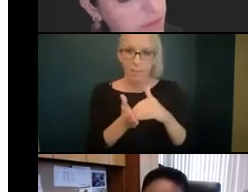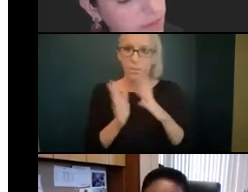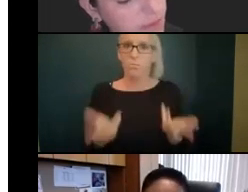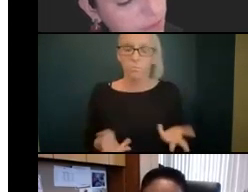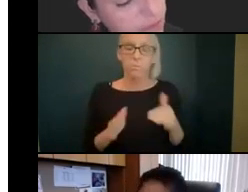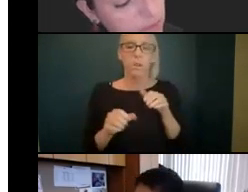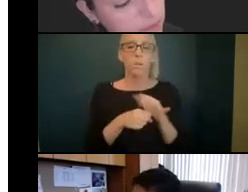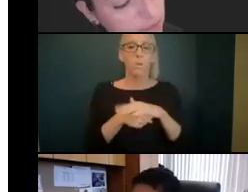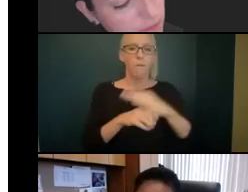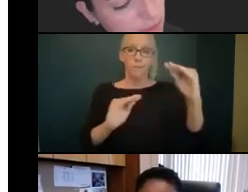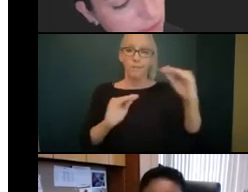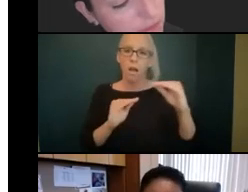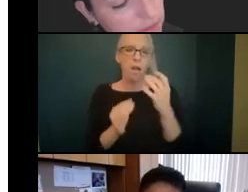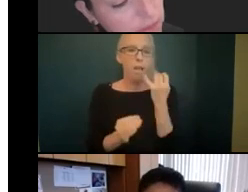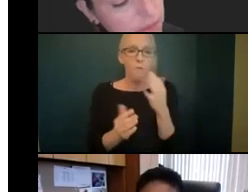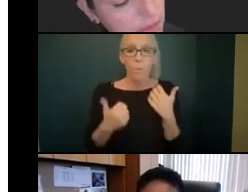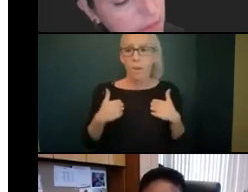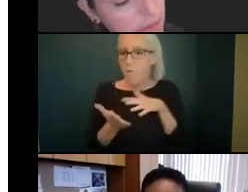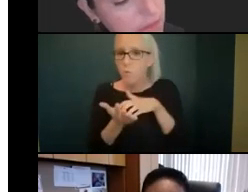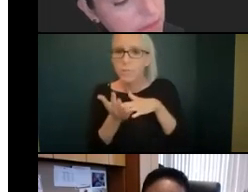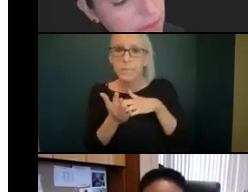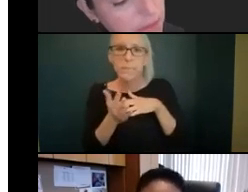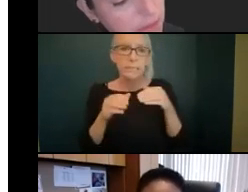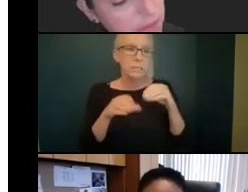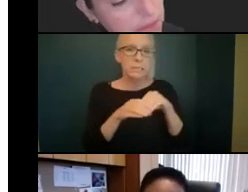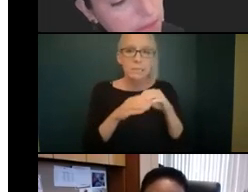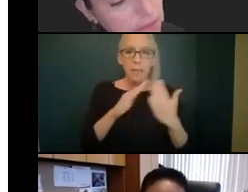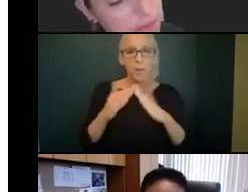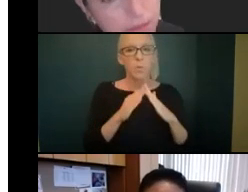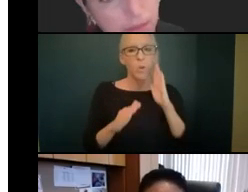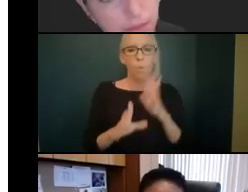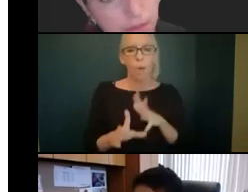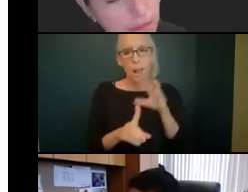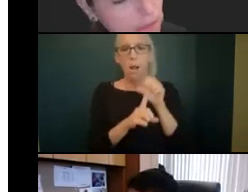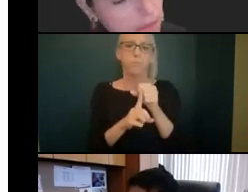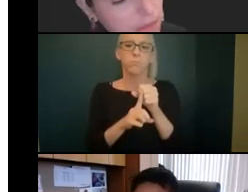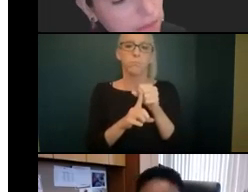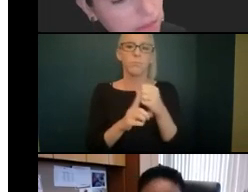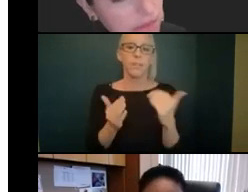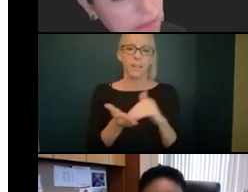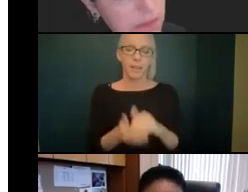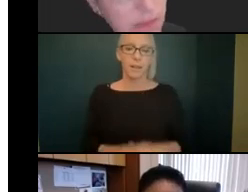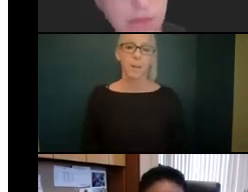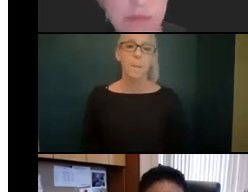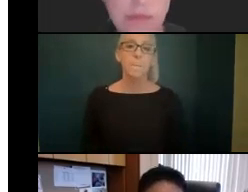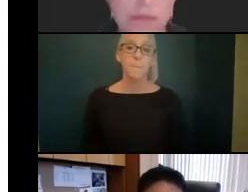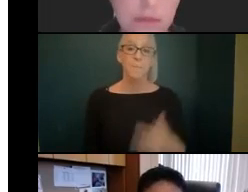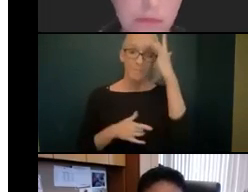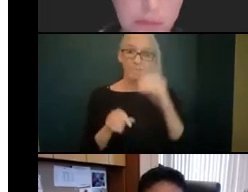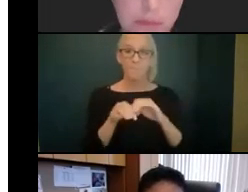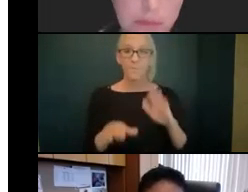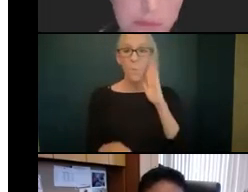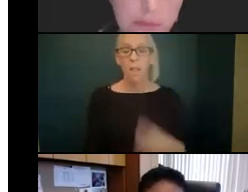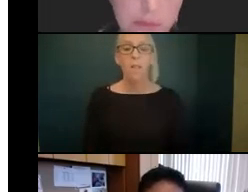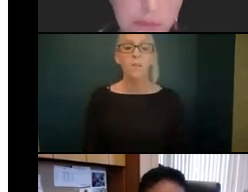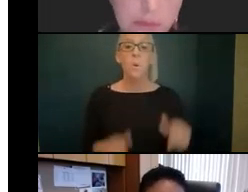COVID will find any weakness in any of us. And this is where the rest of the country is. And again, I'm sorry, this is where the rest of the country is. And again, this